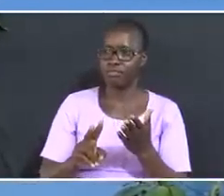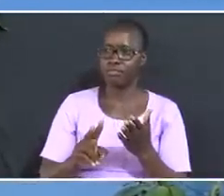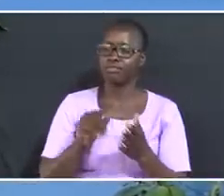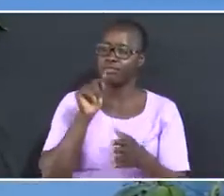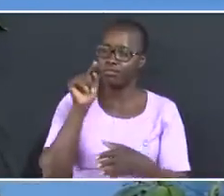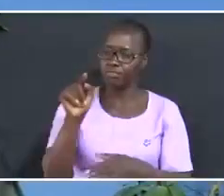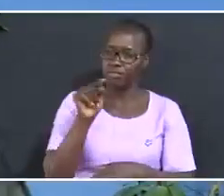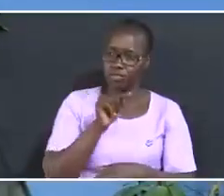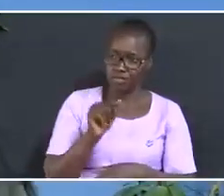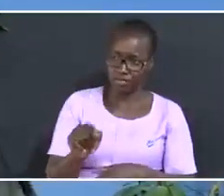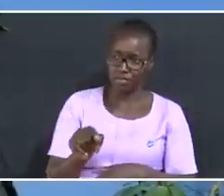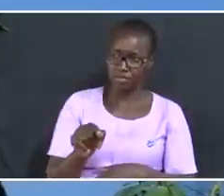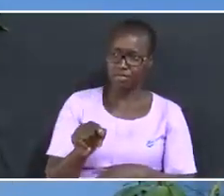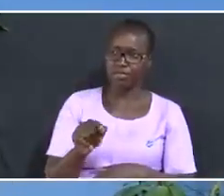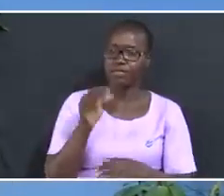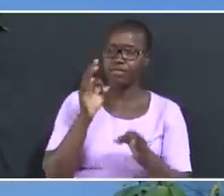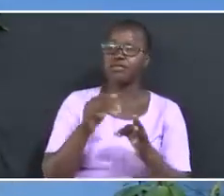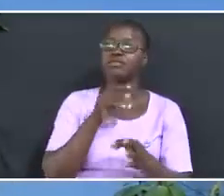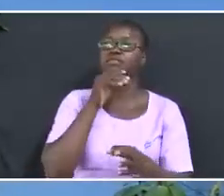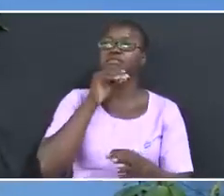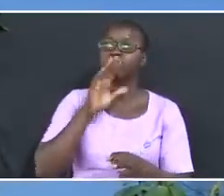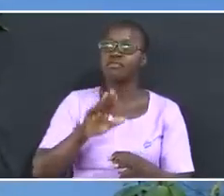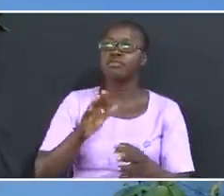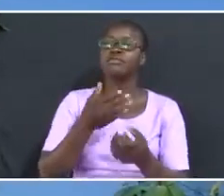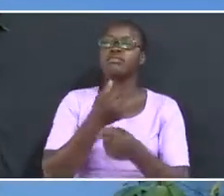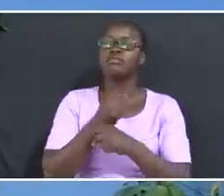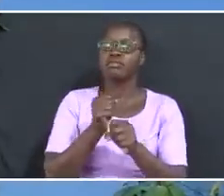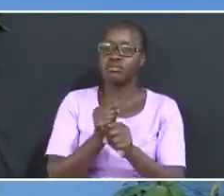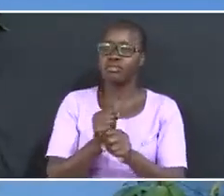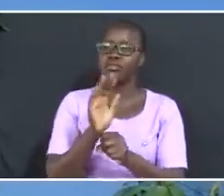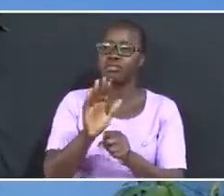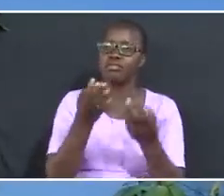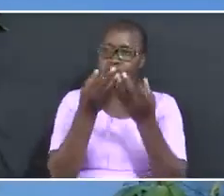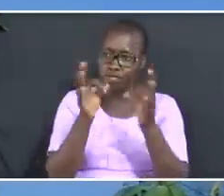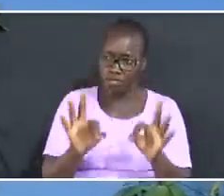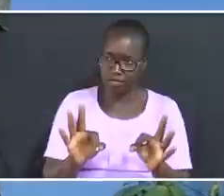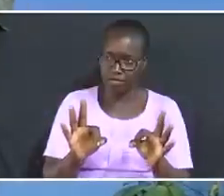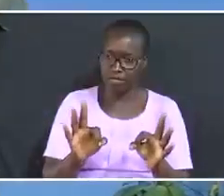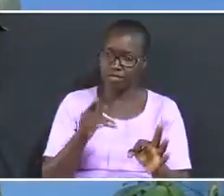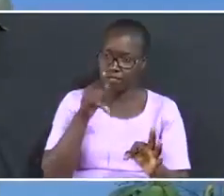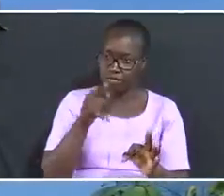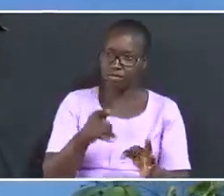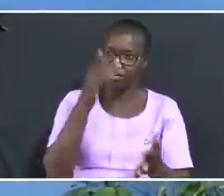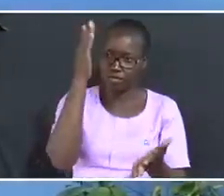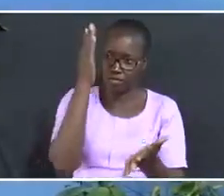1, 2, 3. Therefore, if the Son sets you free,